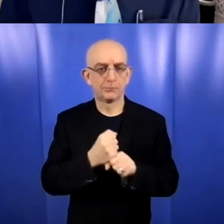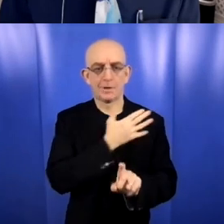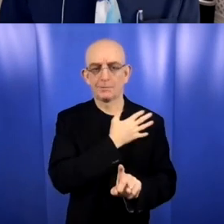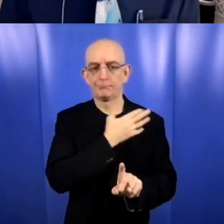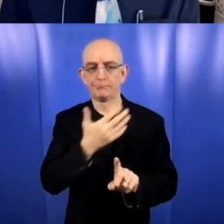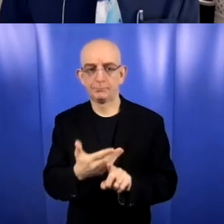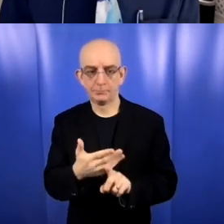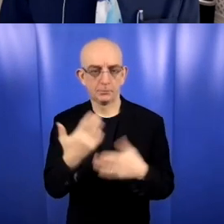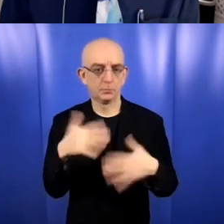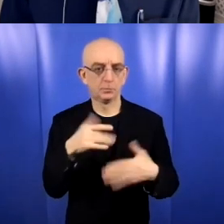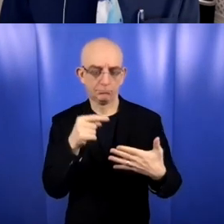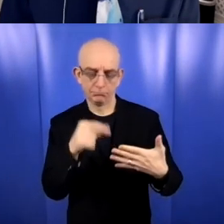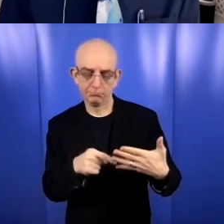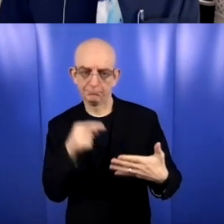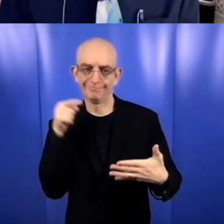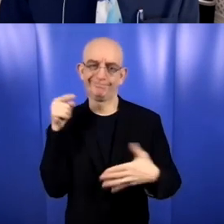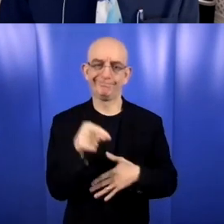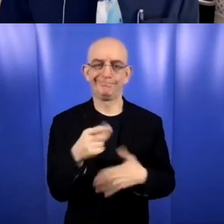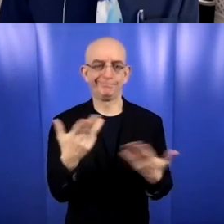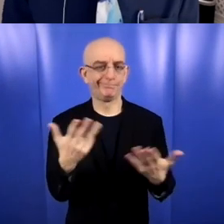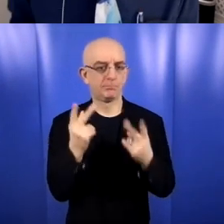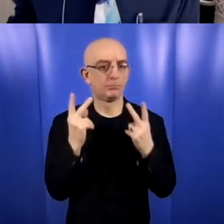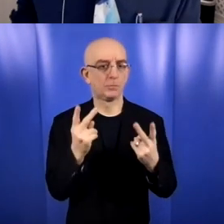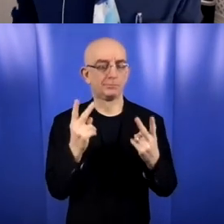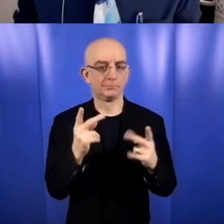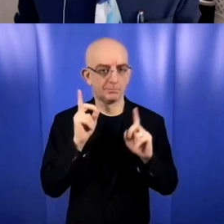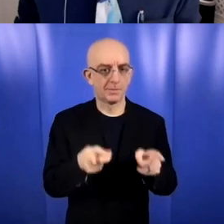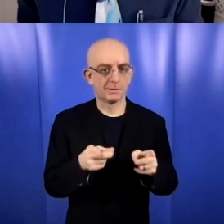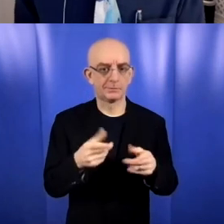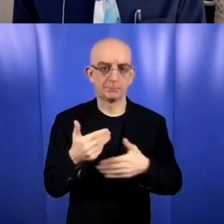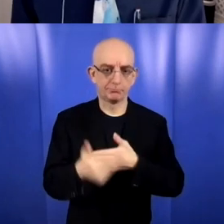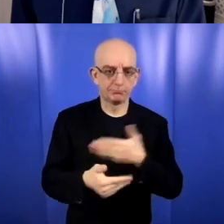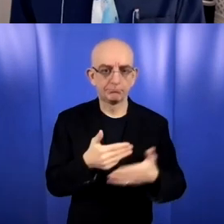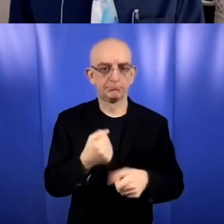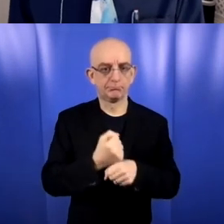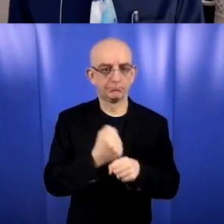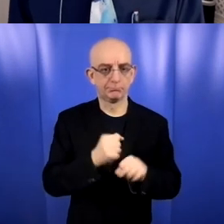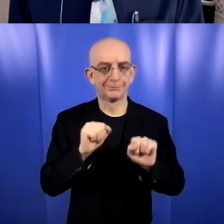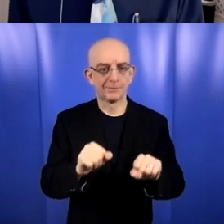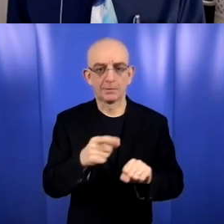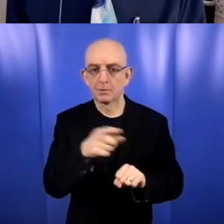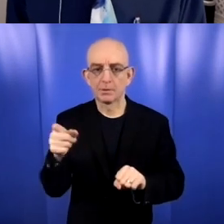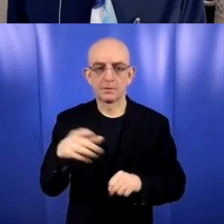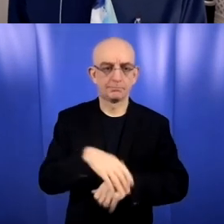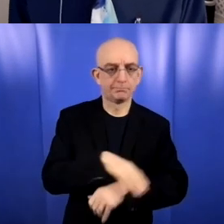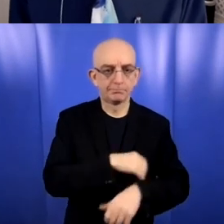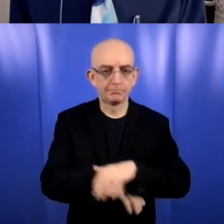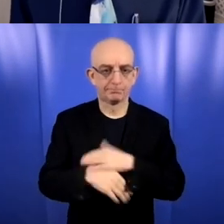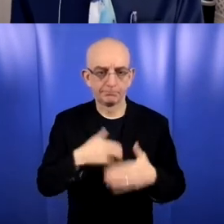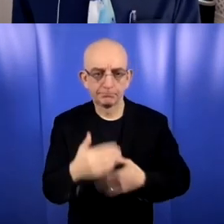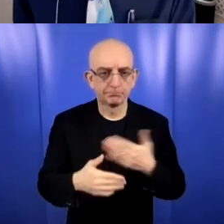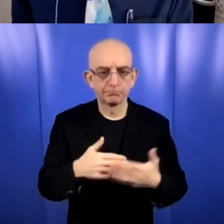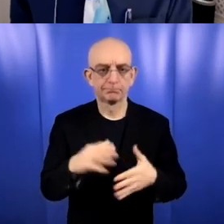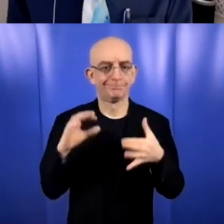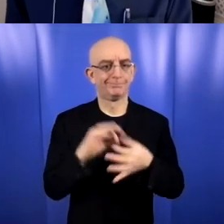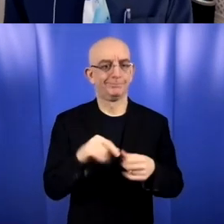very clearly that it is much more effective to avoid the need for people to flee in the first place by addressing the